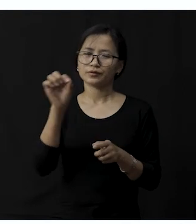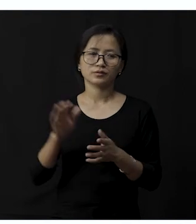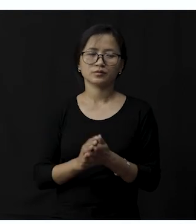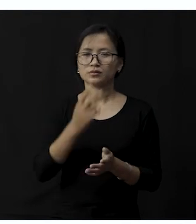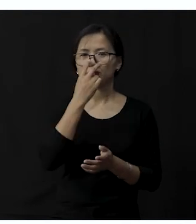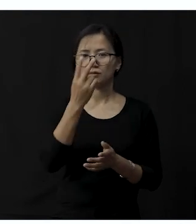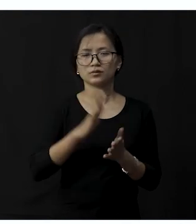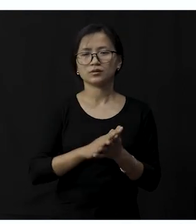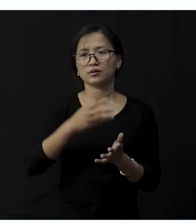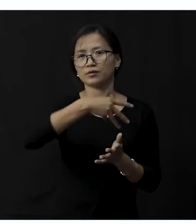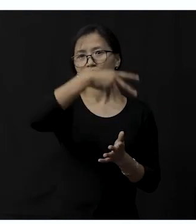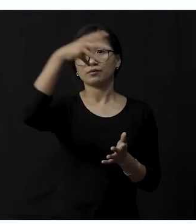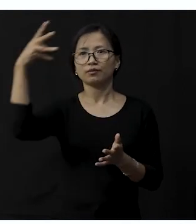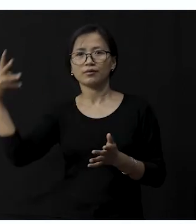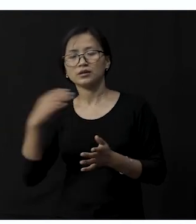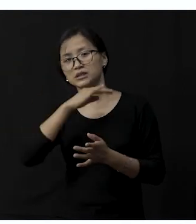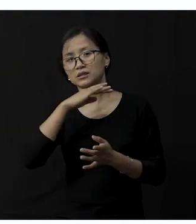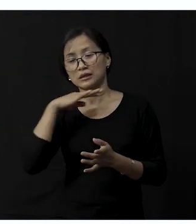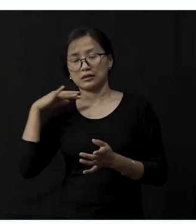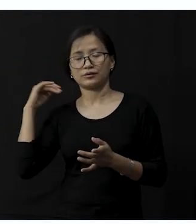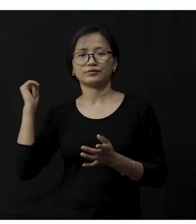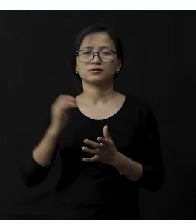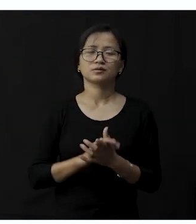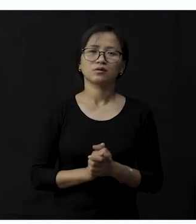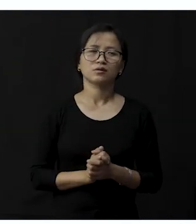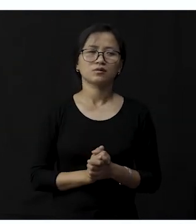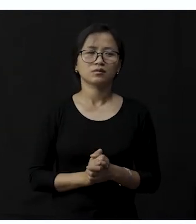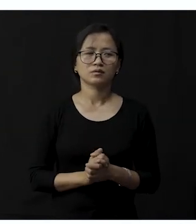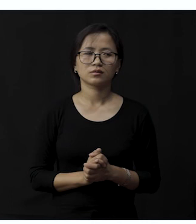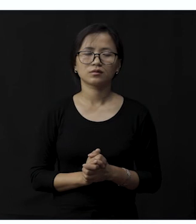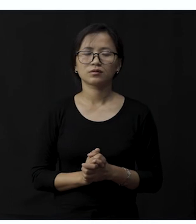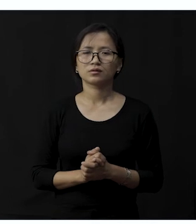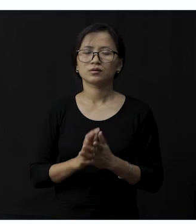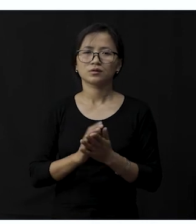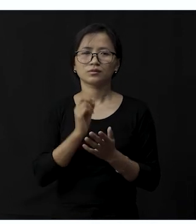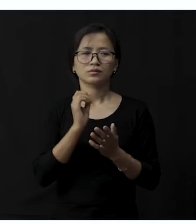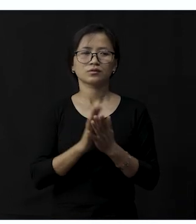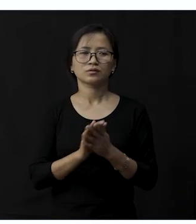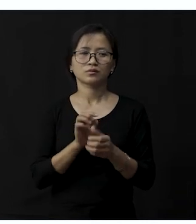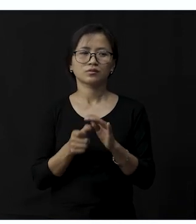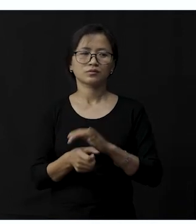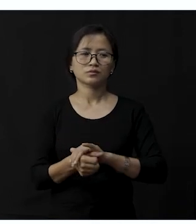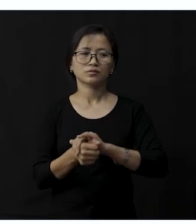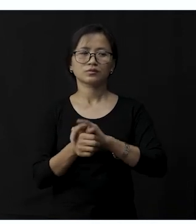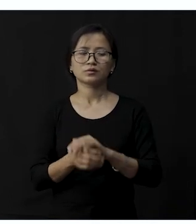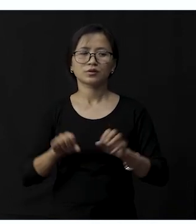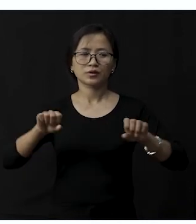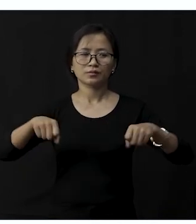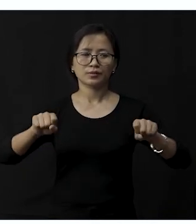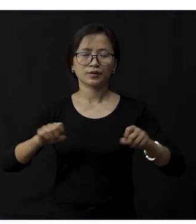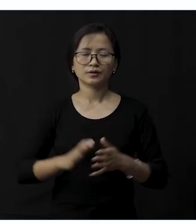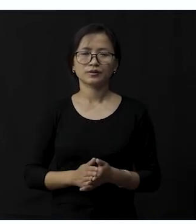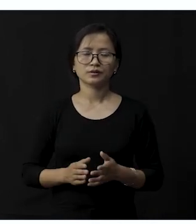the rainbow, I'm going to be quiet and I want you to attempt this. And you have the tortoise there, you have a bike, a